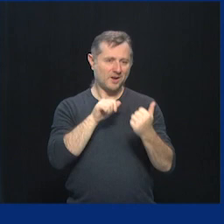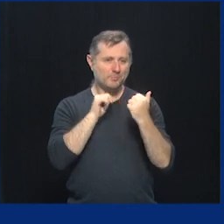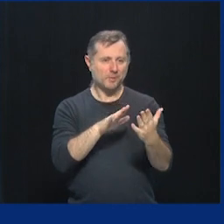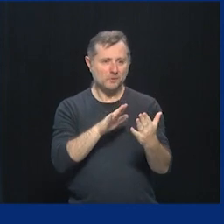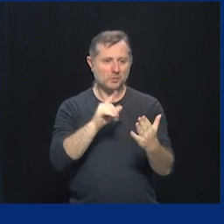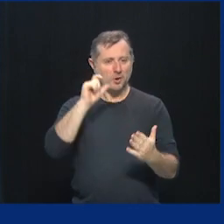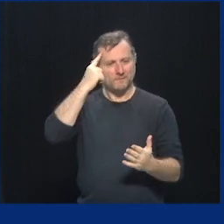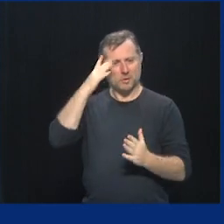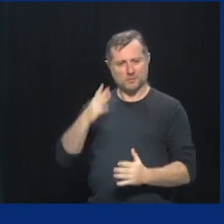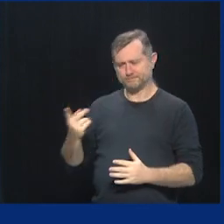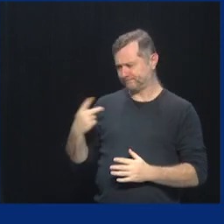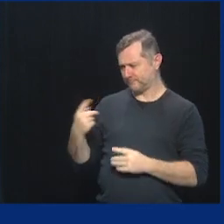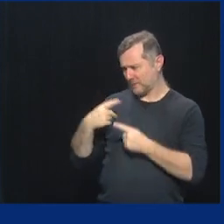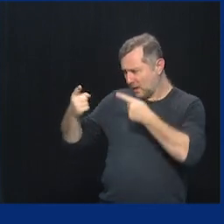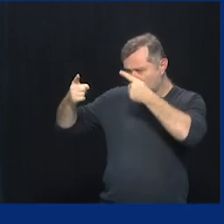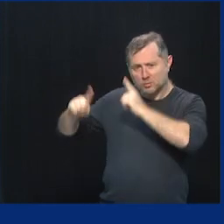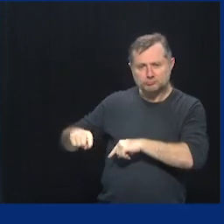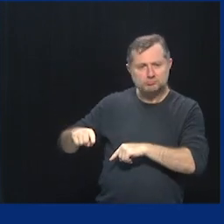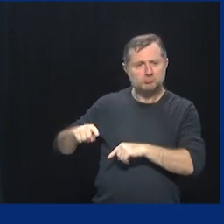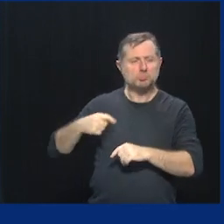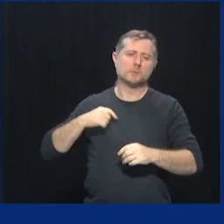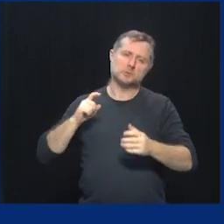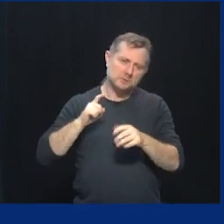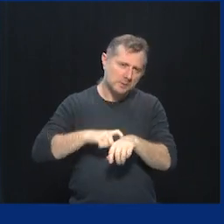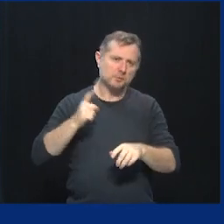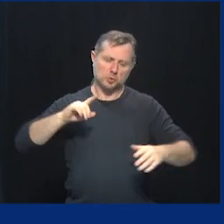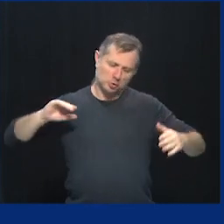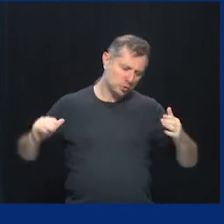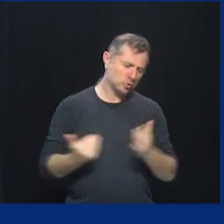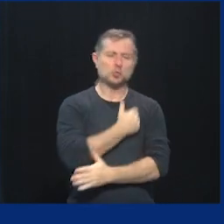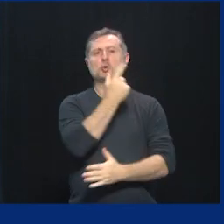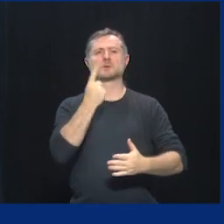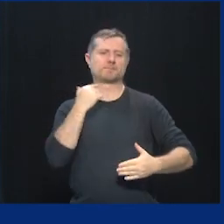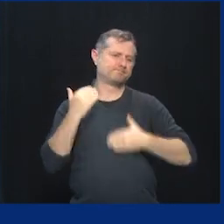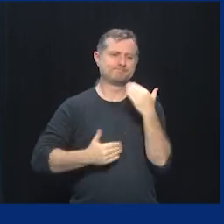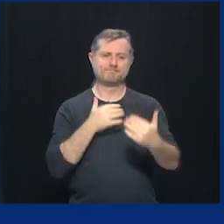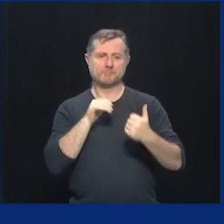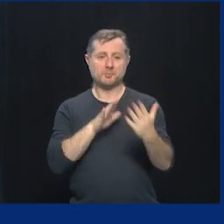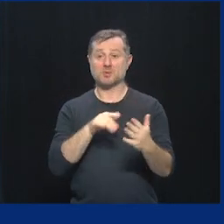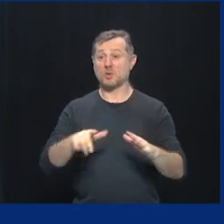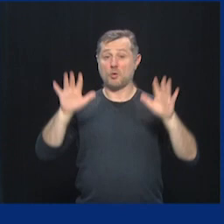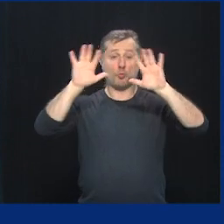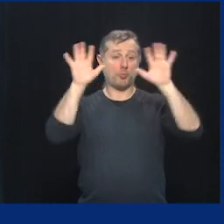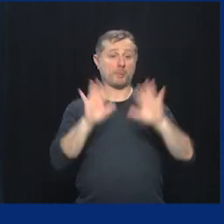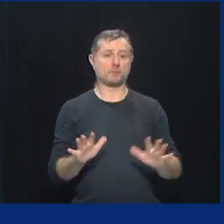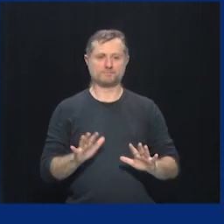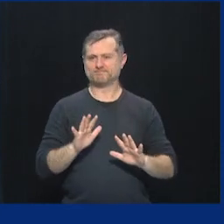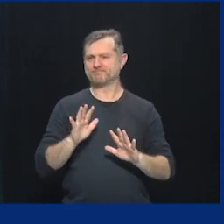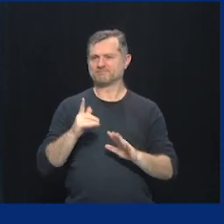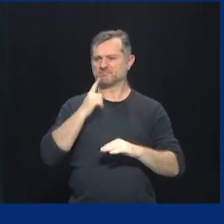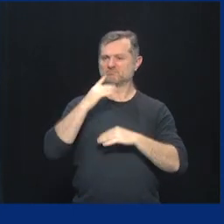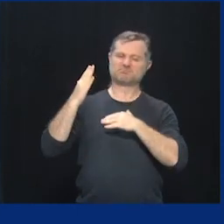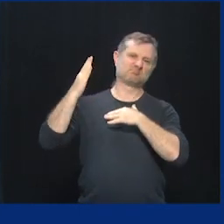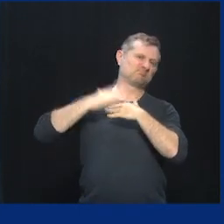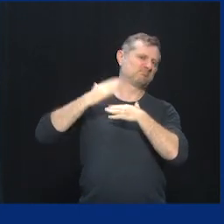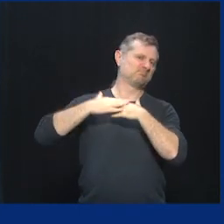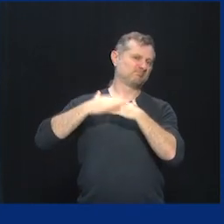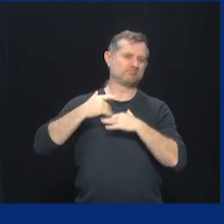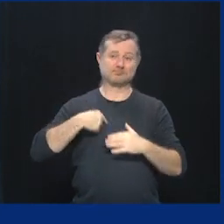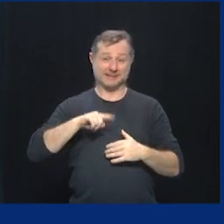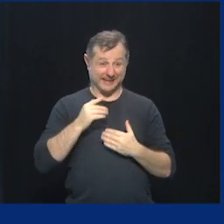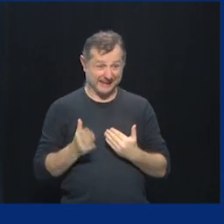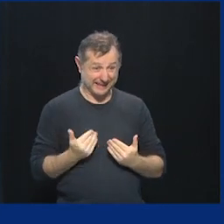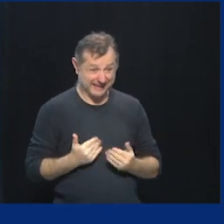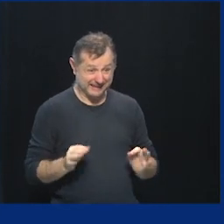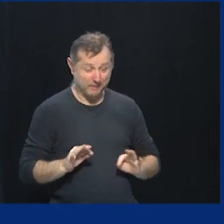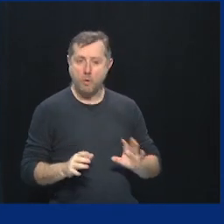entirely different approach because we're getting a signal here. And it's not going to be easy. We're going to need all that help possible